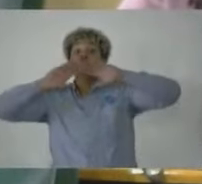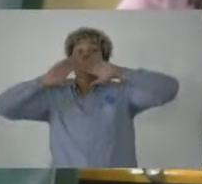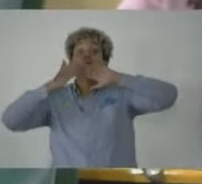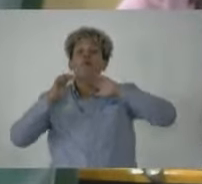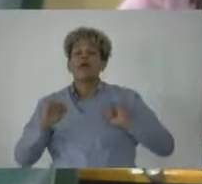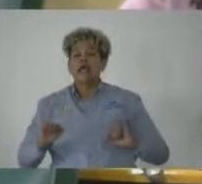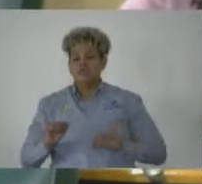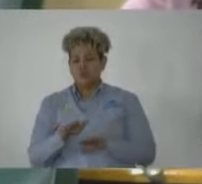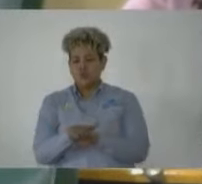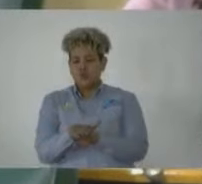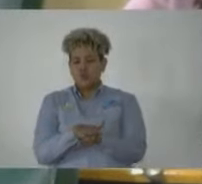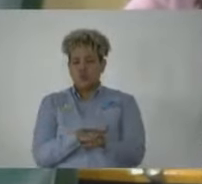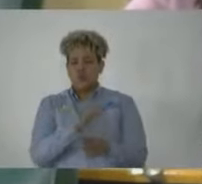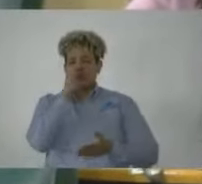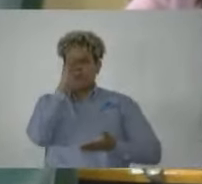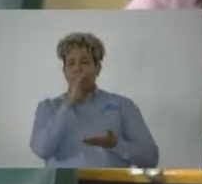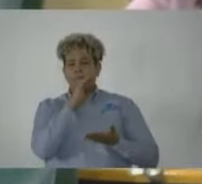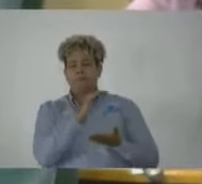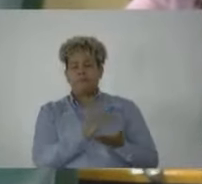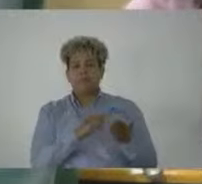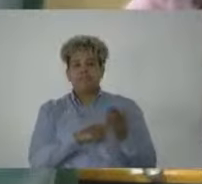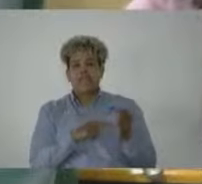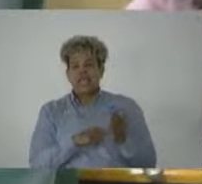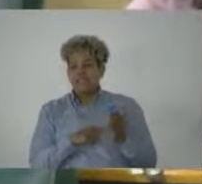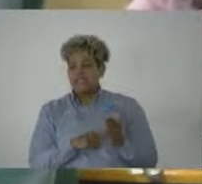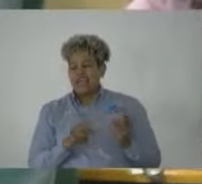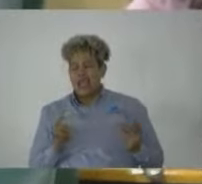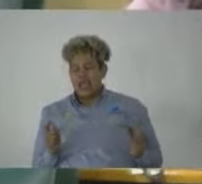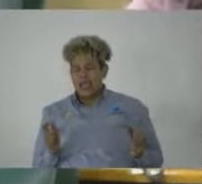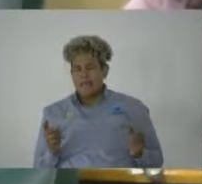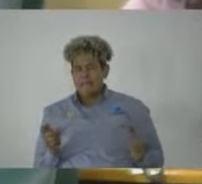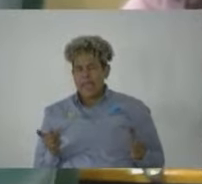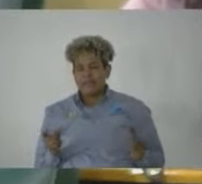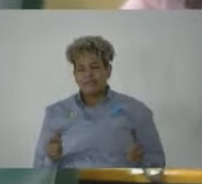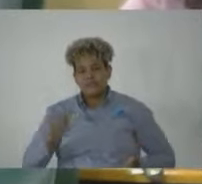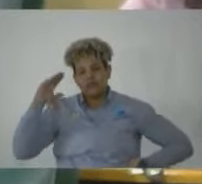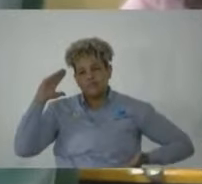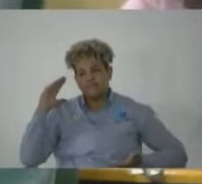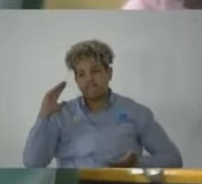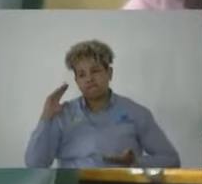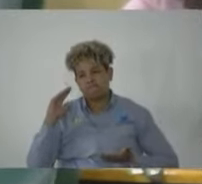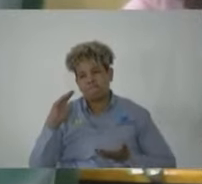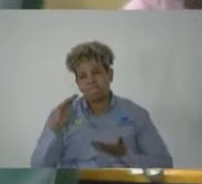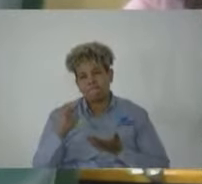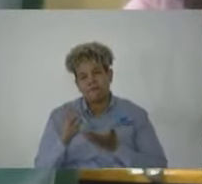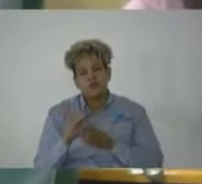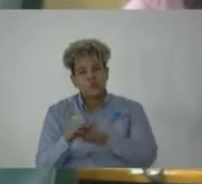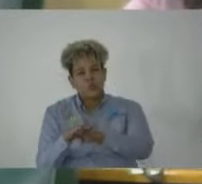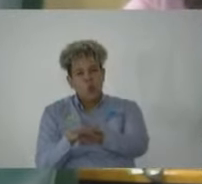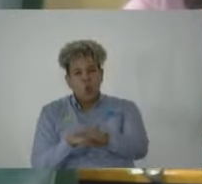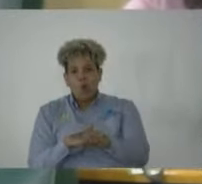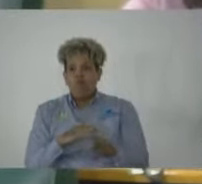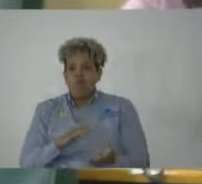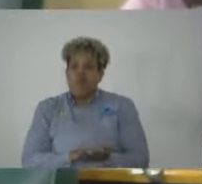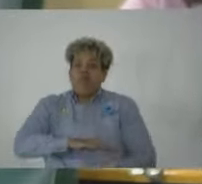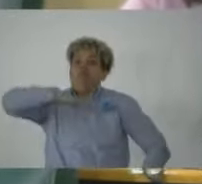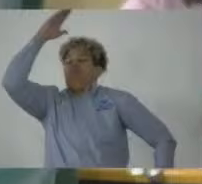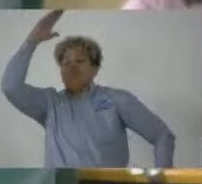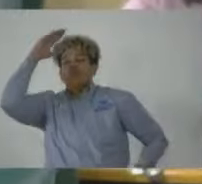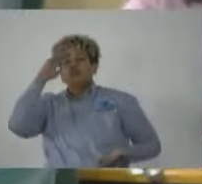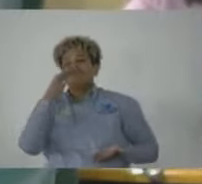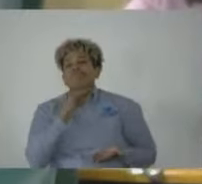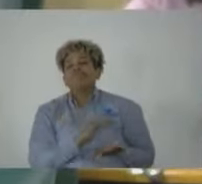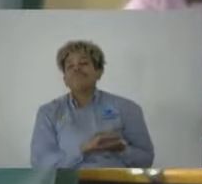able to slow down immensely the accumulation of debt, Madam Speaker. And that is